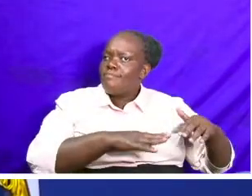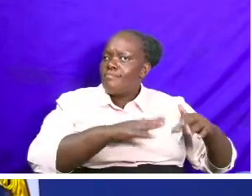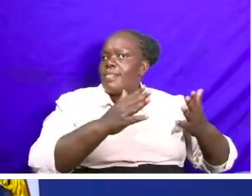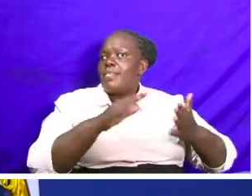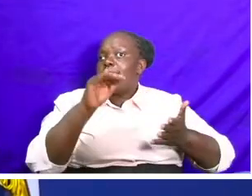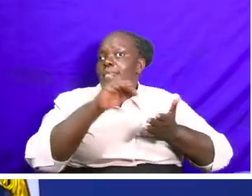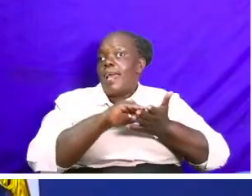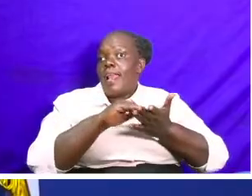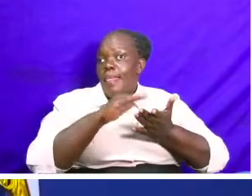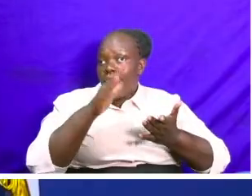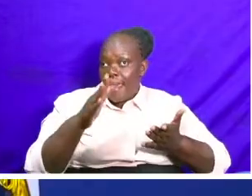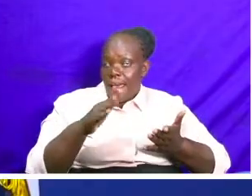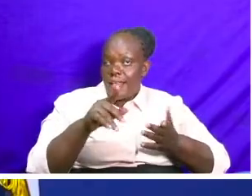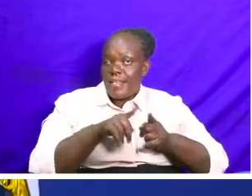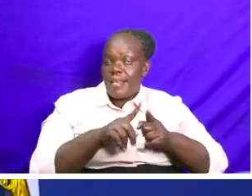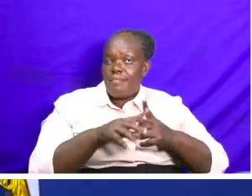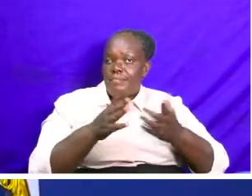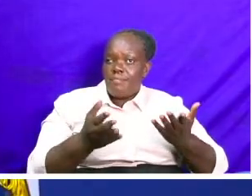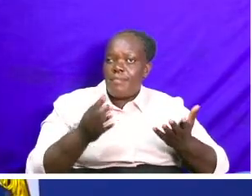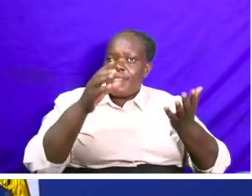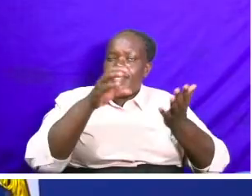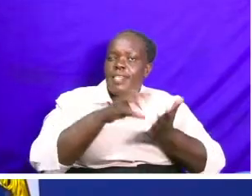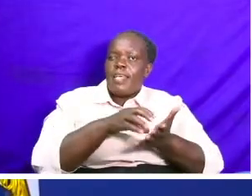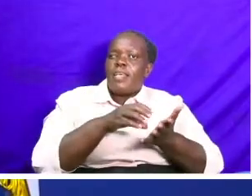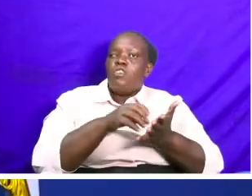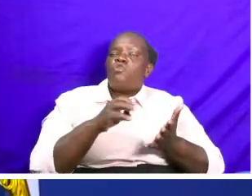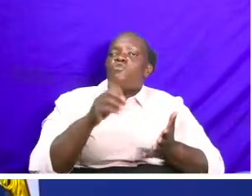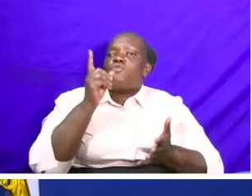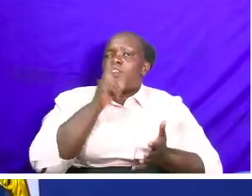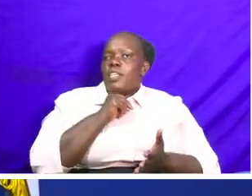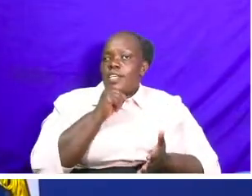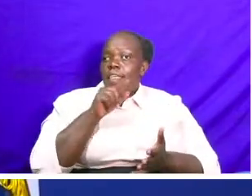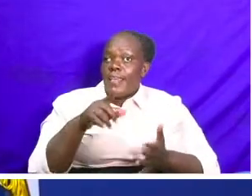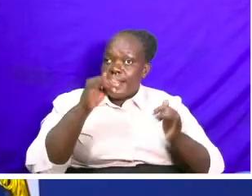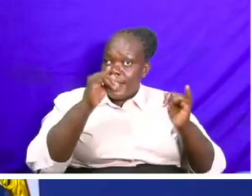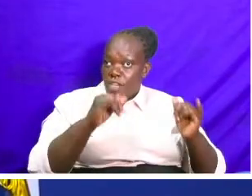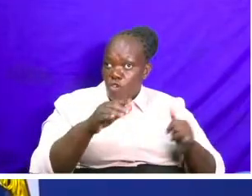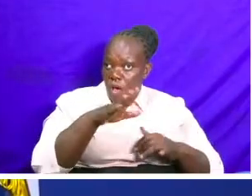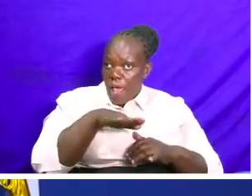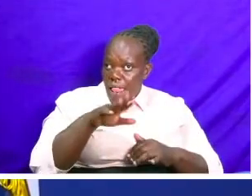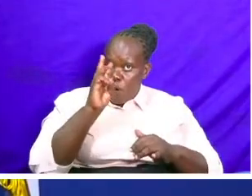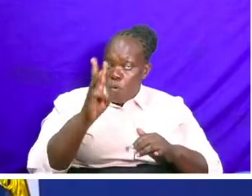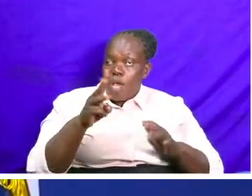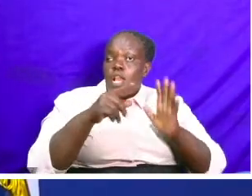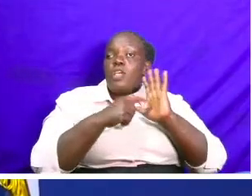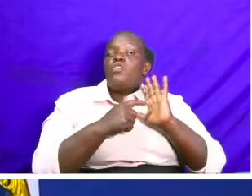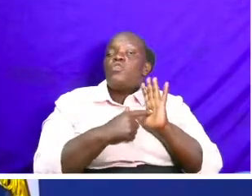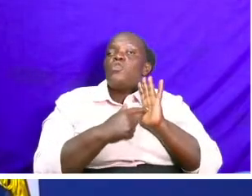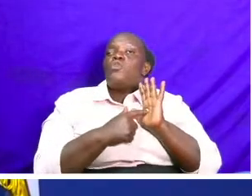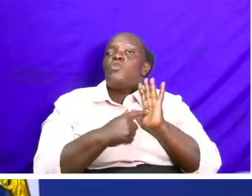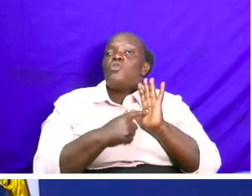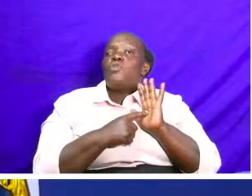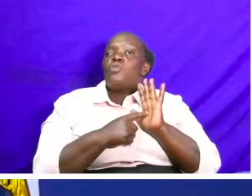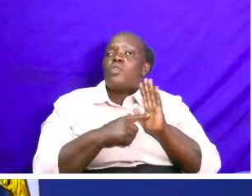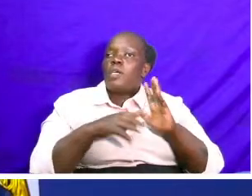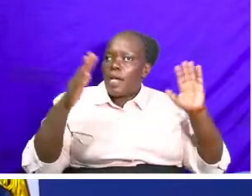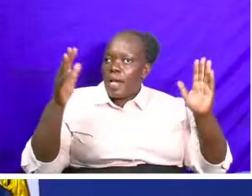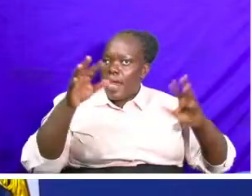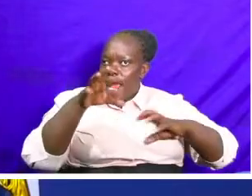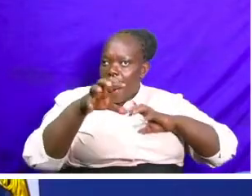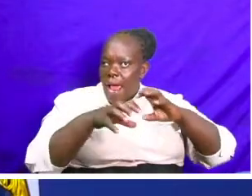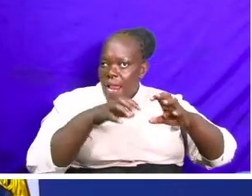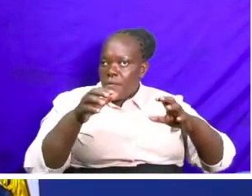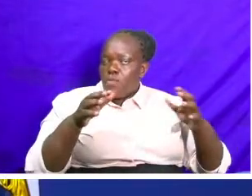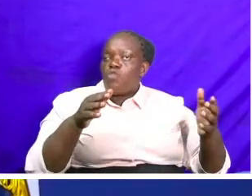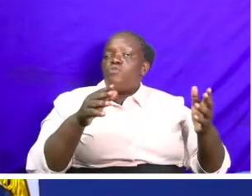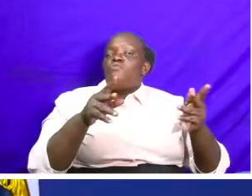Center, which is at advanced stage of completion. This new facility will feature upgraded animal